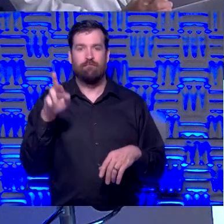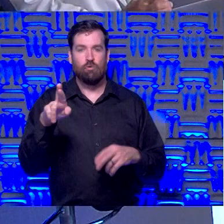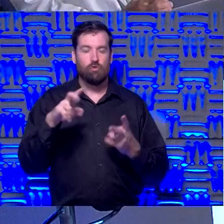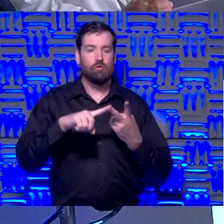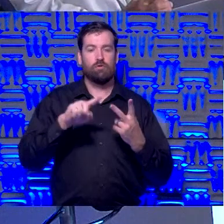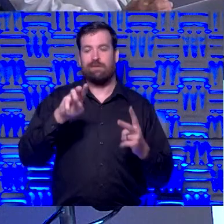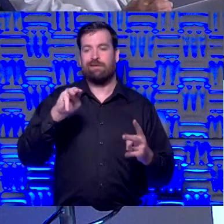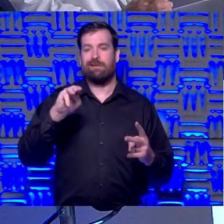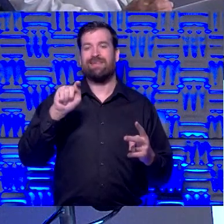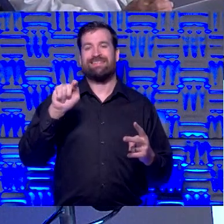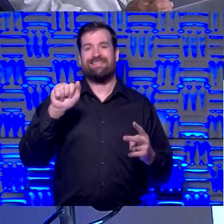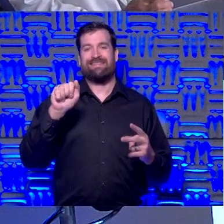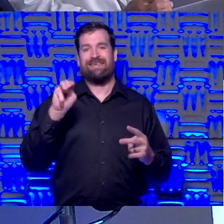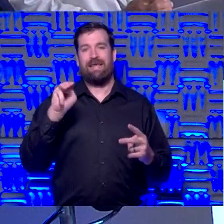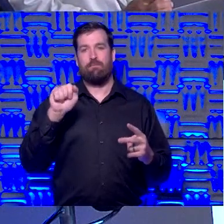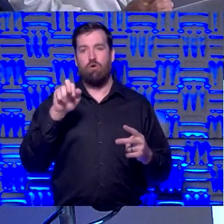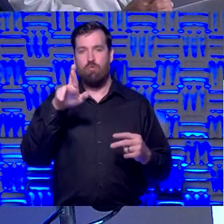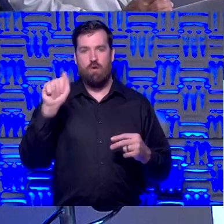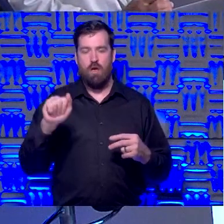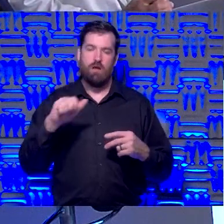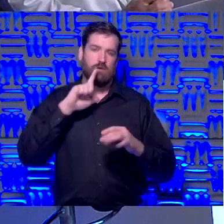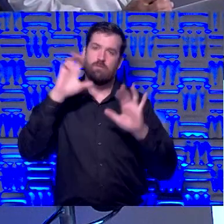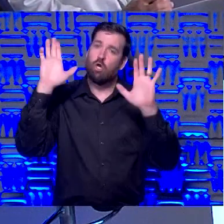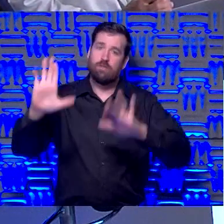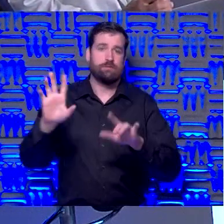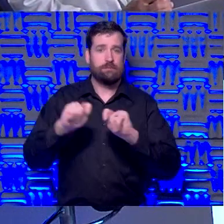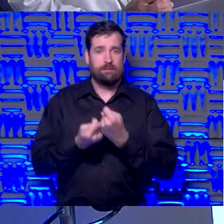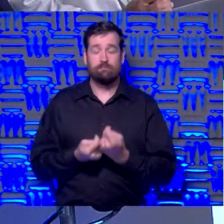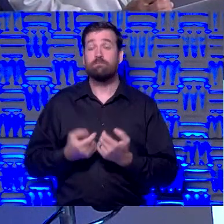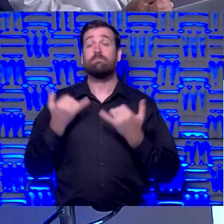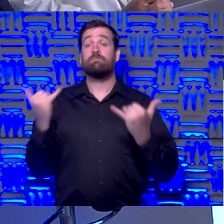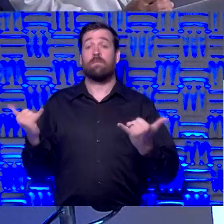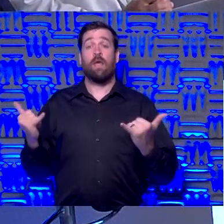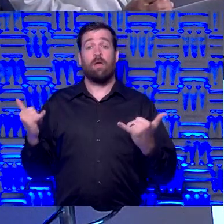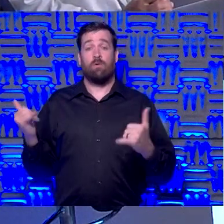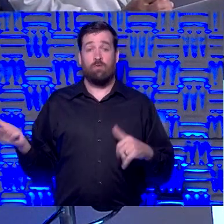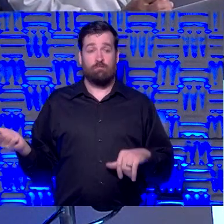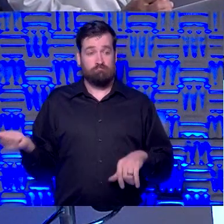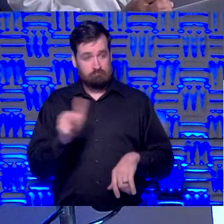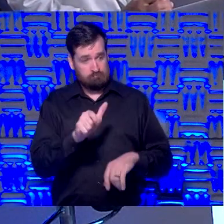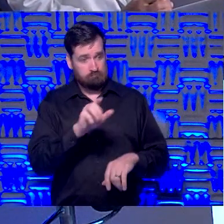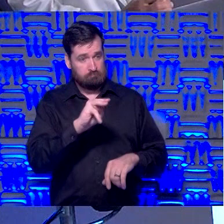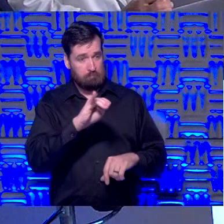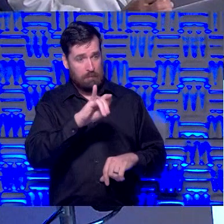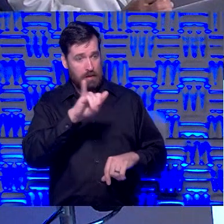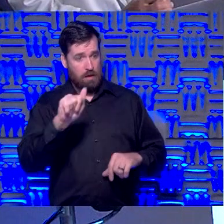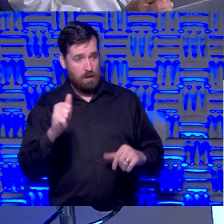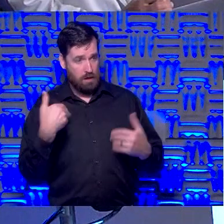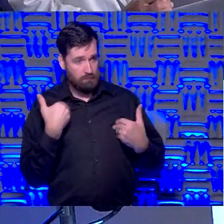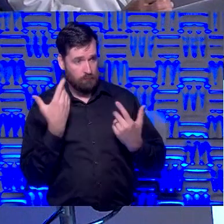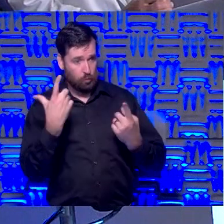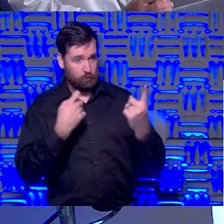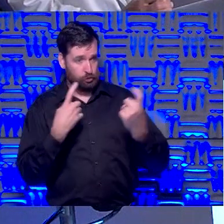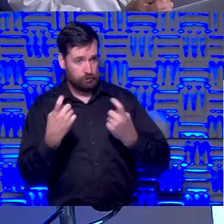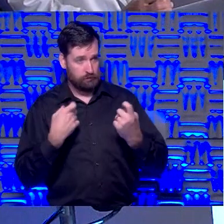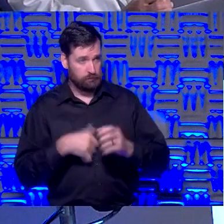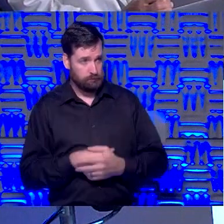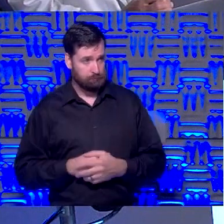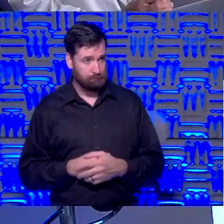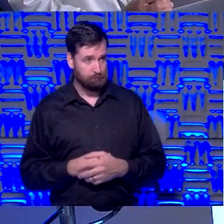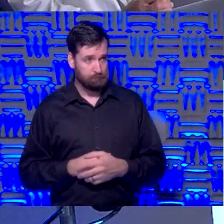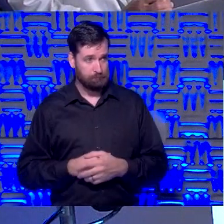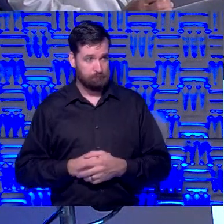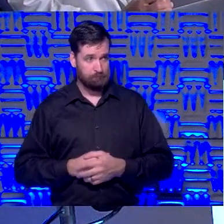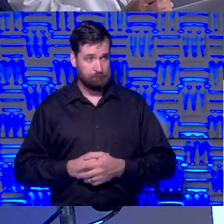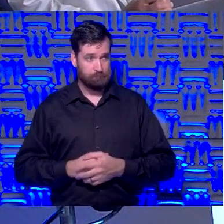So congratulations. Yeah, it's a Yeah, good got team. It is a really good team. Well, let's turn first to media and see if there's questions out there that they might have.